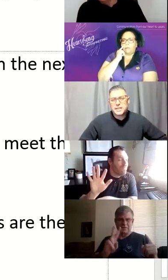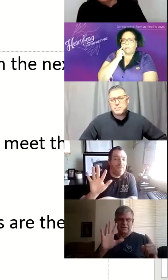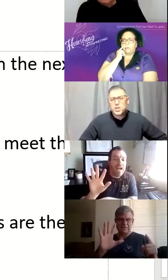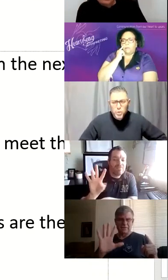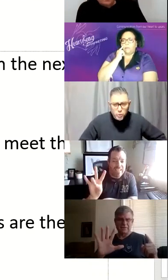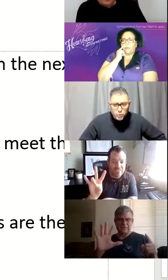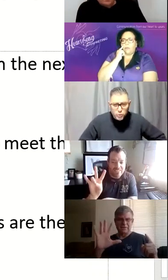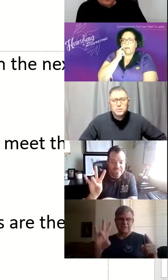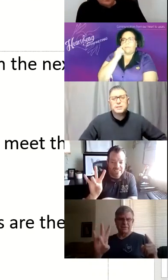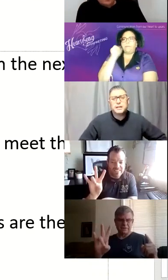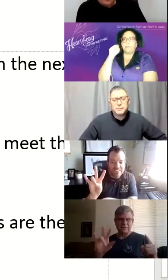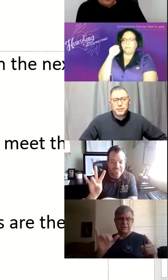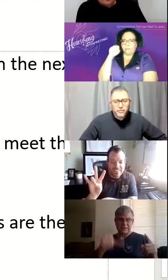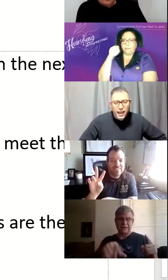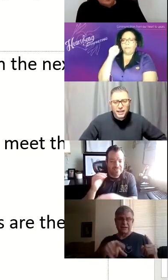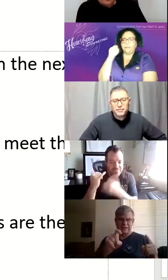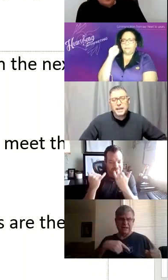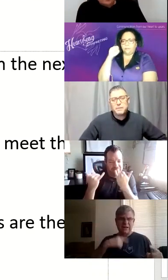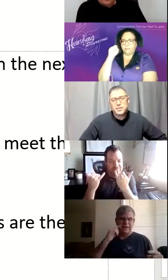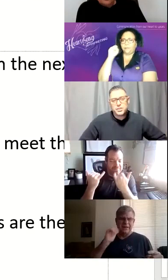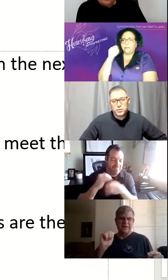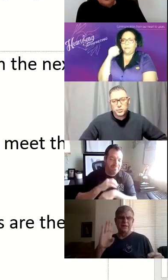Now there's AB2, AB5,